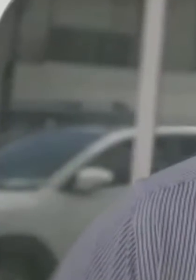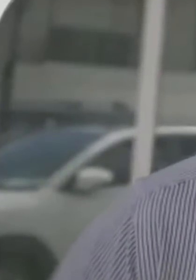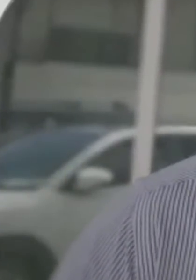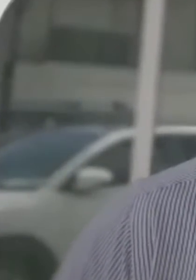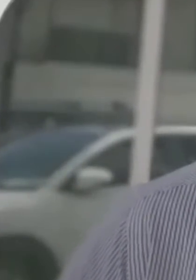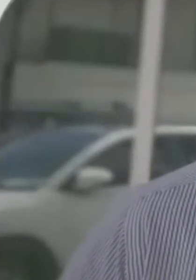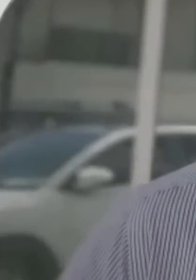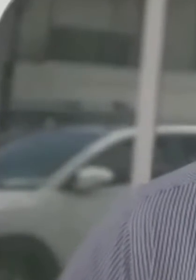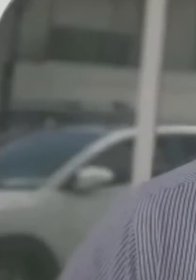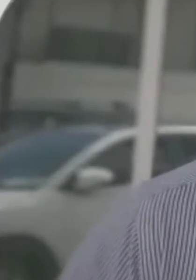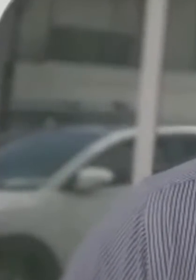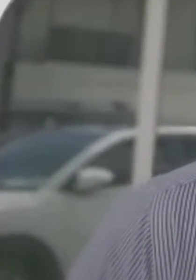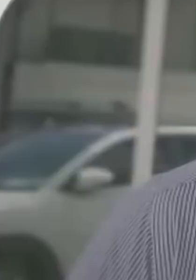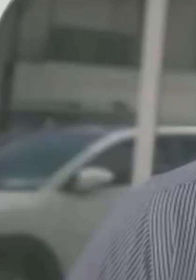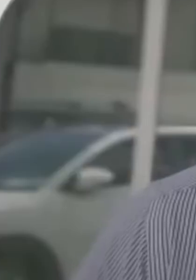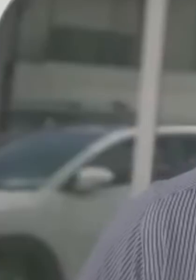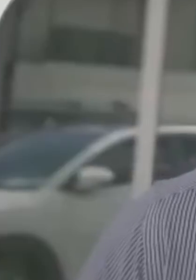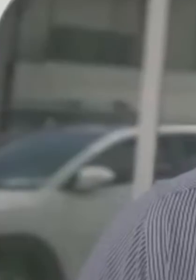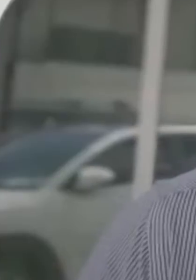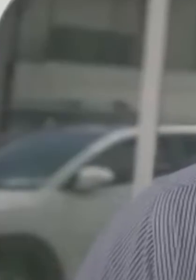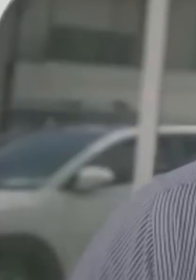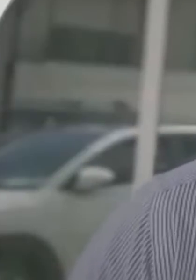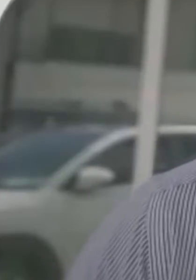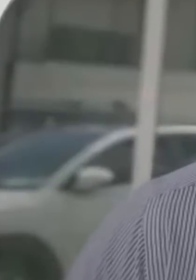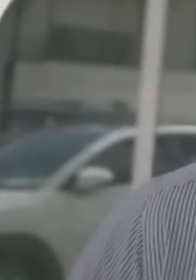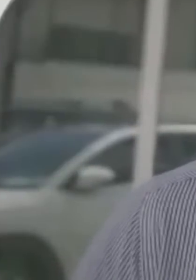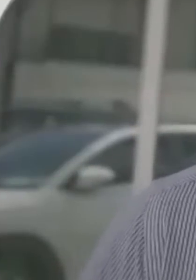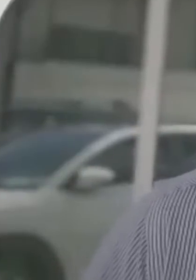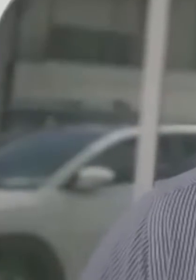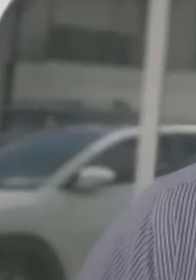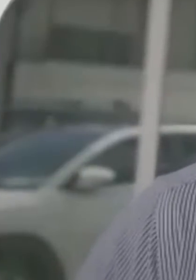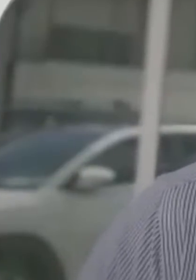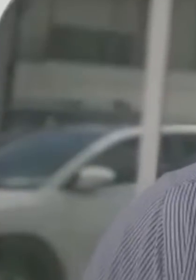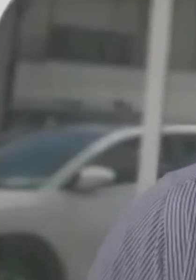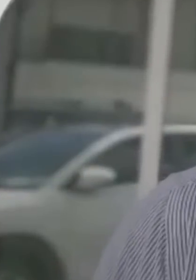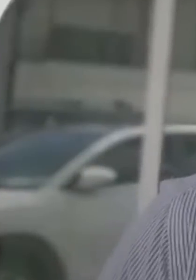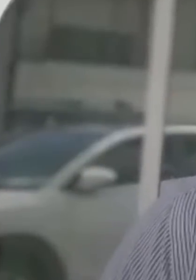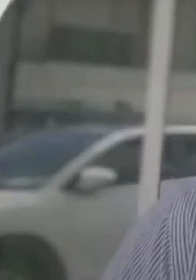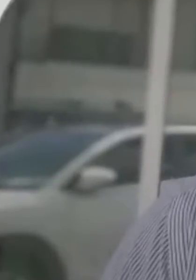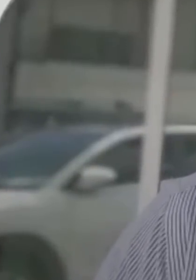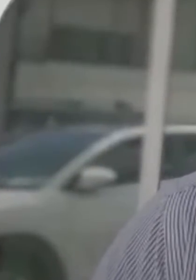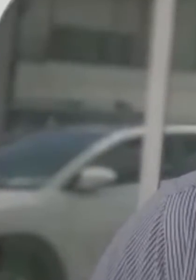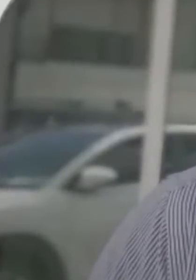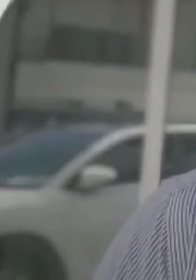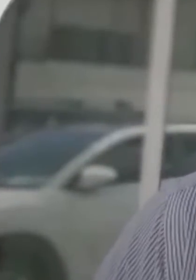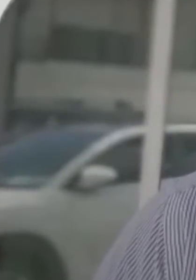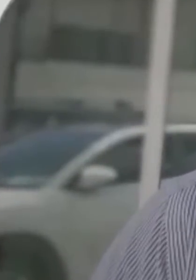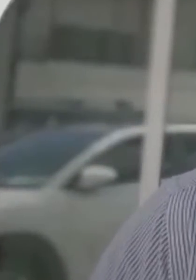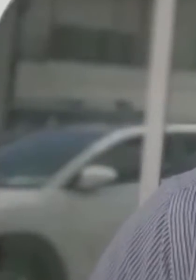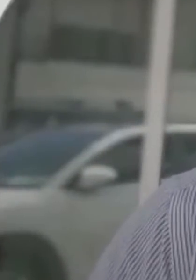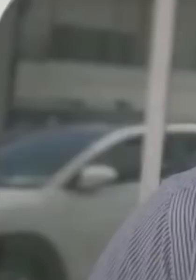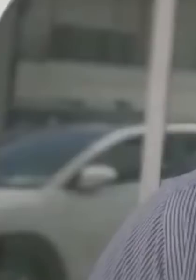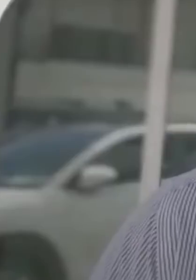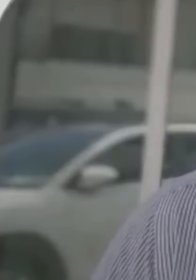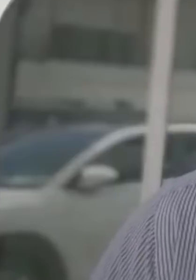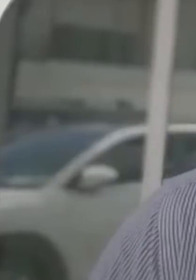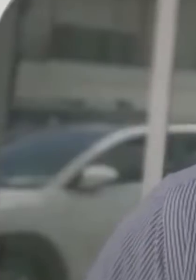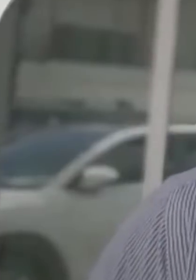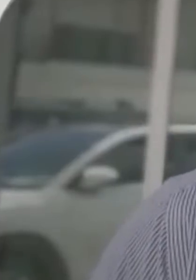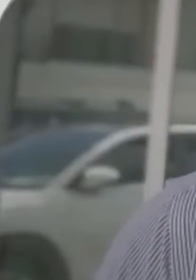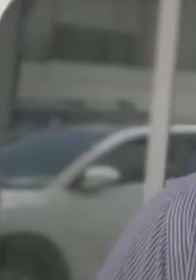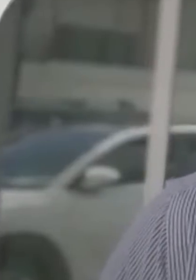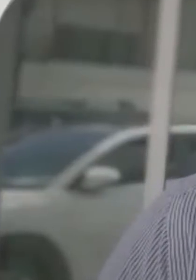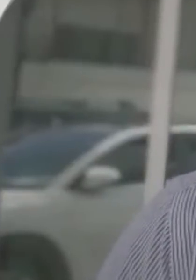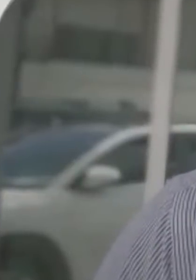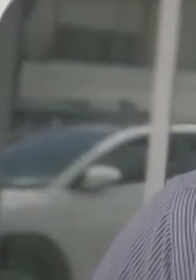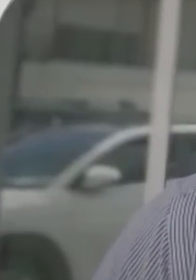asthma and I was really concerned about my health during the pandemic. I encourage others to get vaccinated because your health is important and you